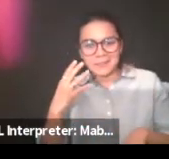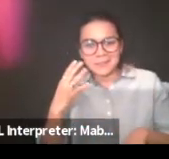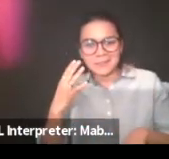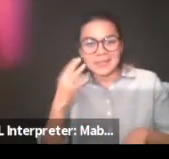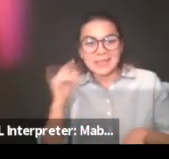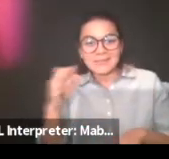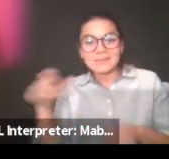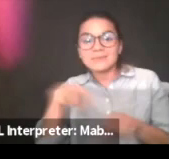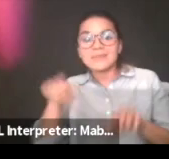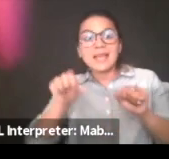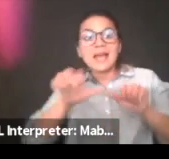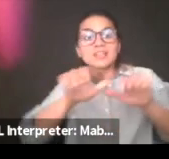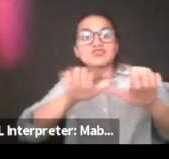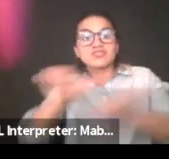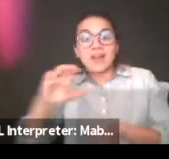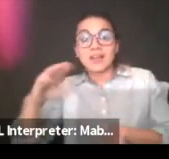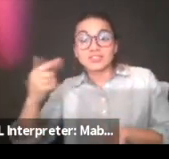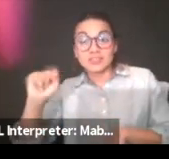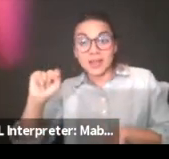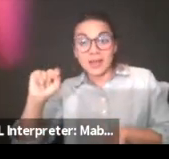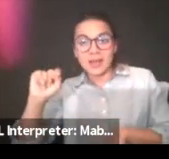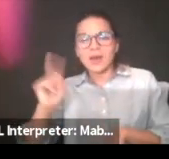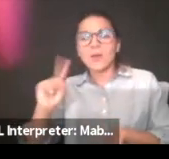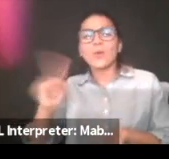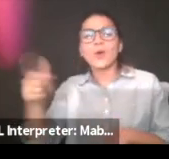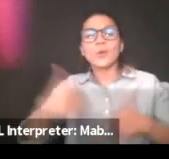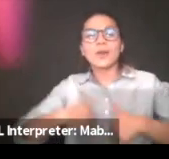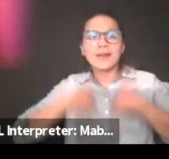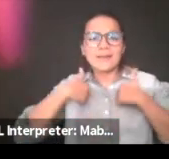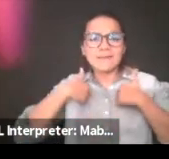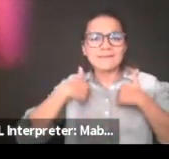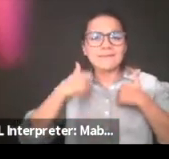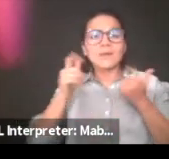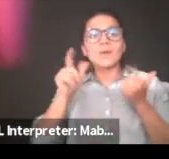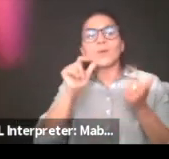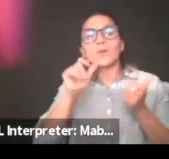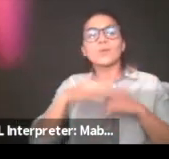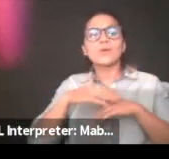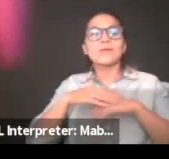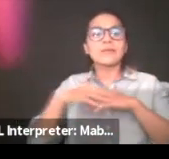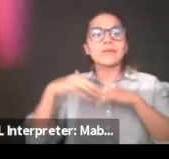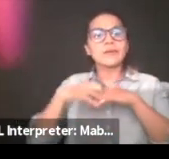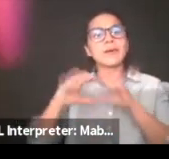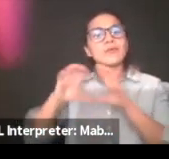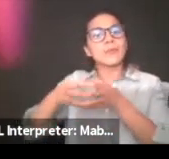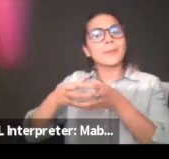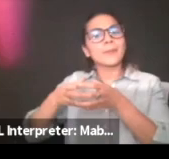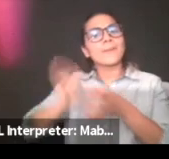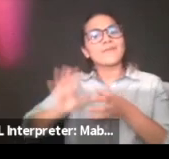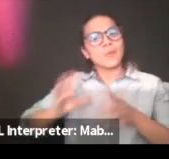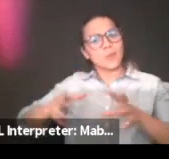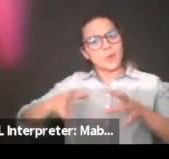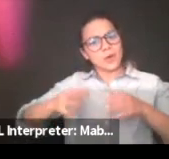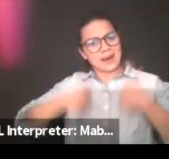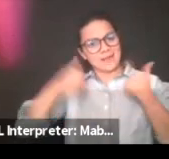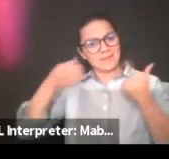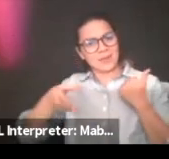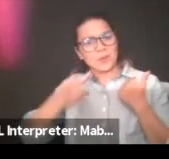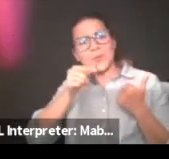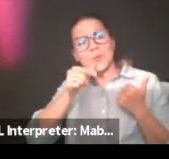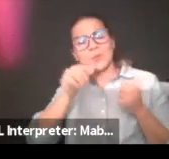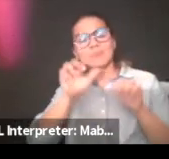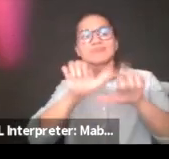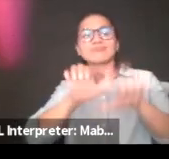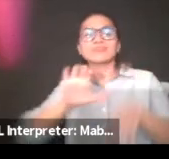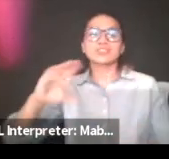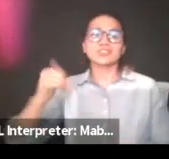thank you to the folks who are making all of the behind the scenes work happen in this space, just a moment of gratitude to them. John,